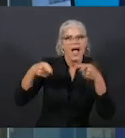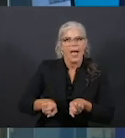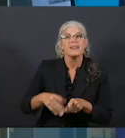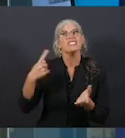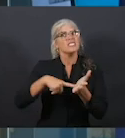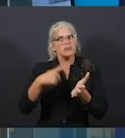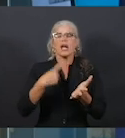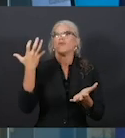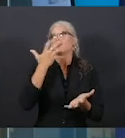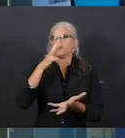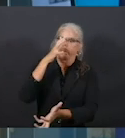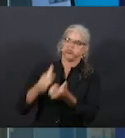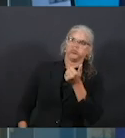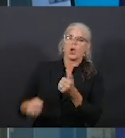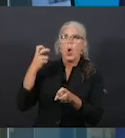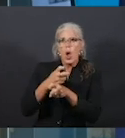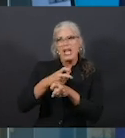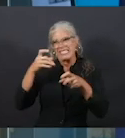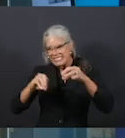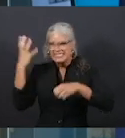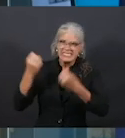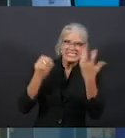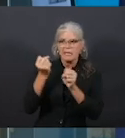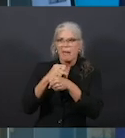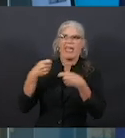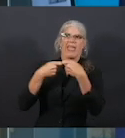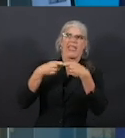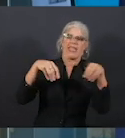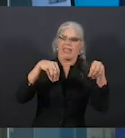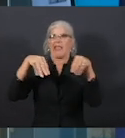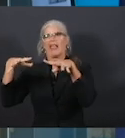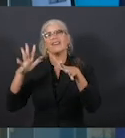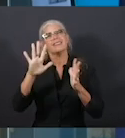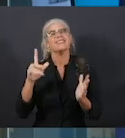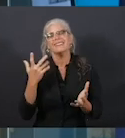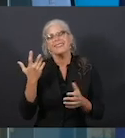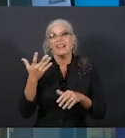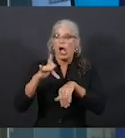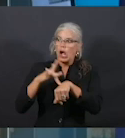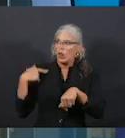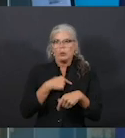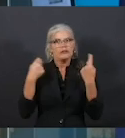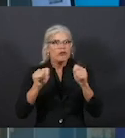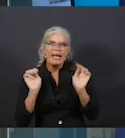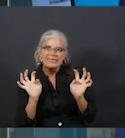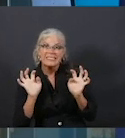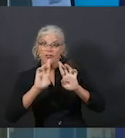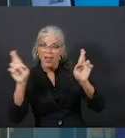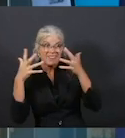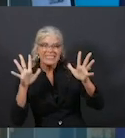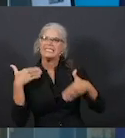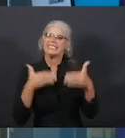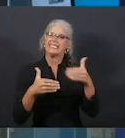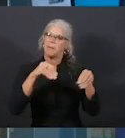it's hard, right? But sometimes it can be done earlier. You just got to have the people there. So we have the people ready, and we want to move very, very quickly.